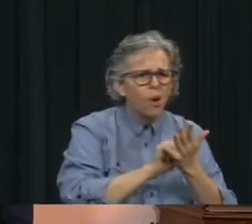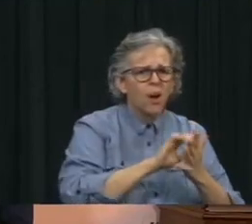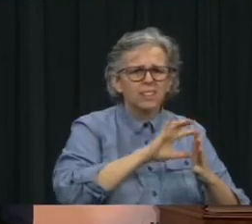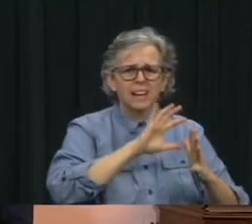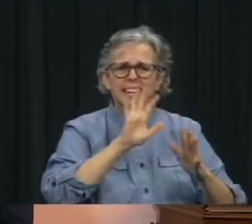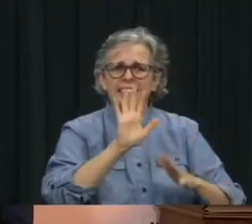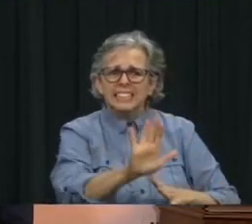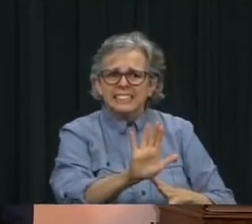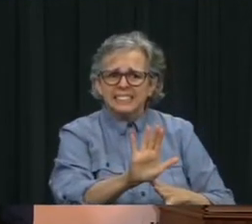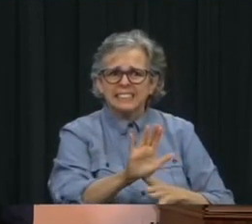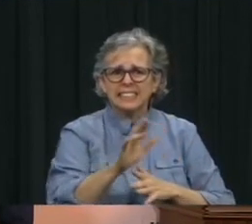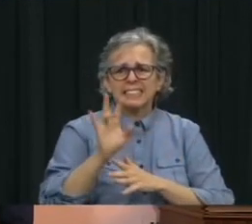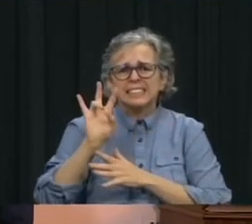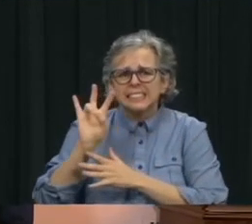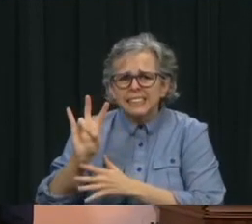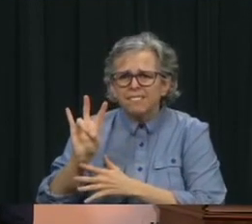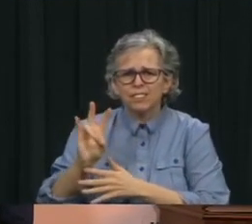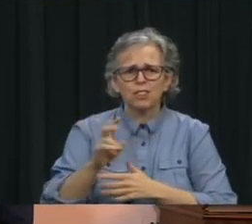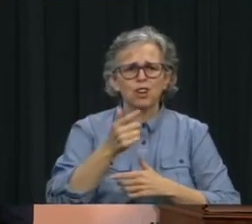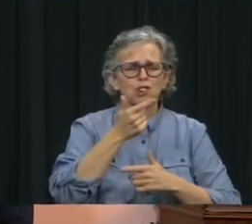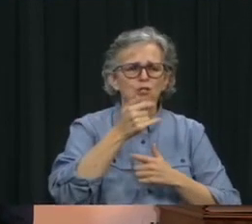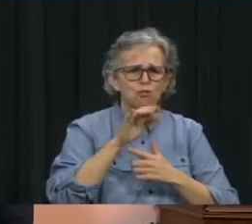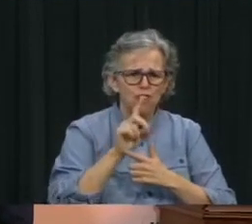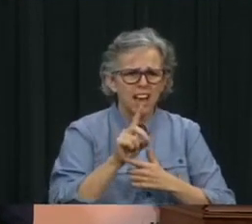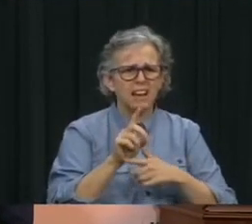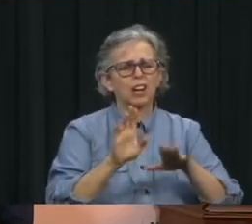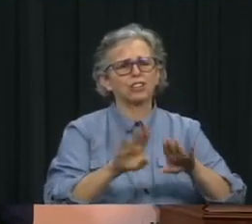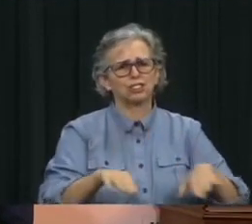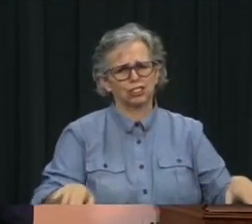beloved grandchildren.